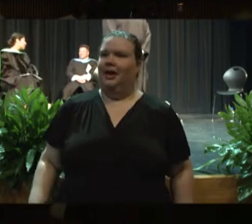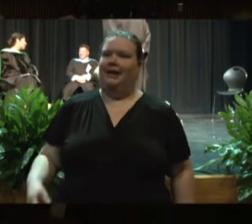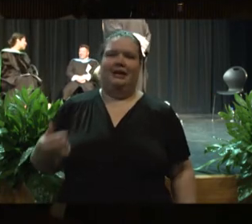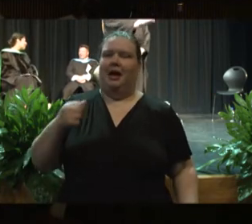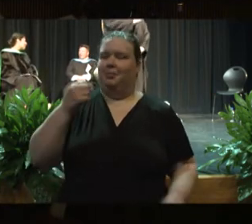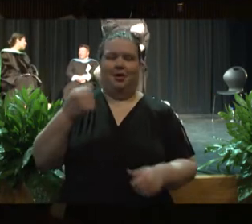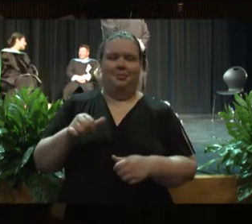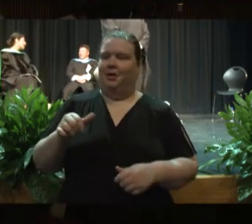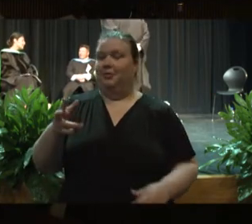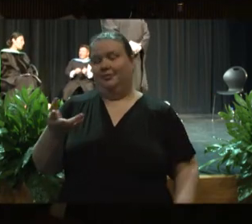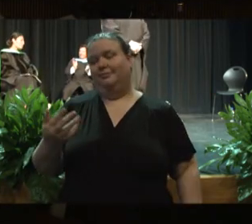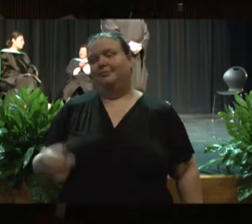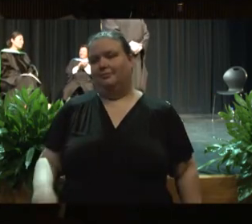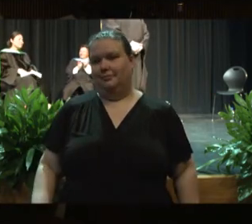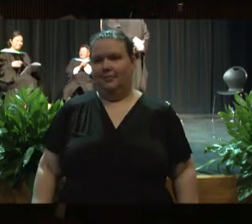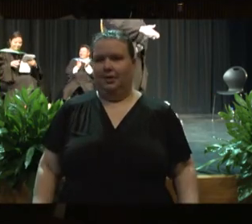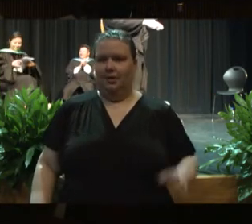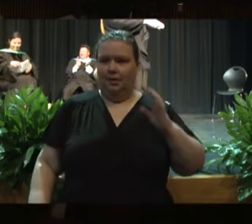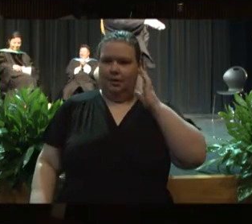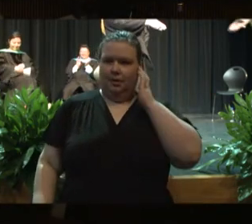Elena Arendando.